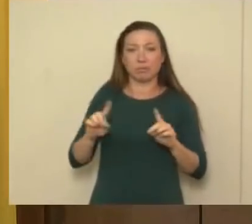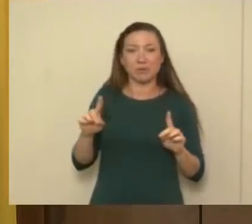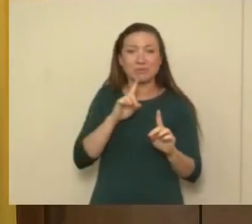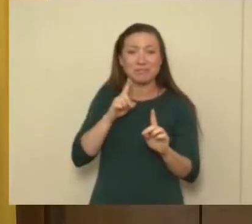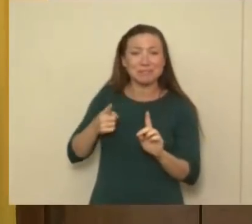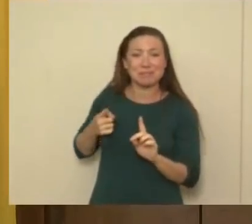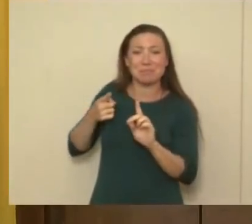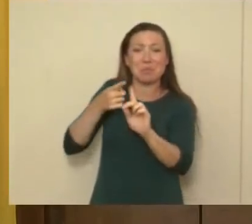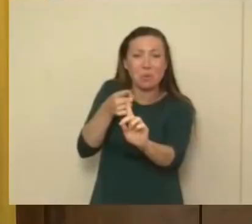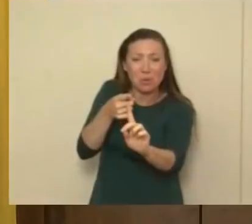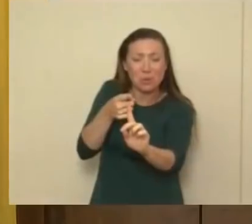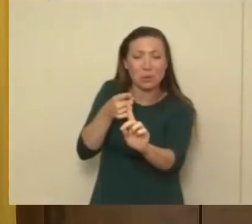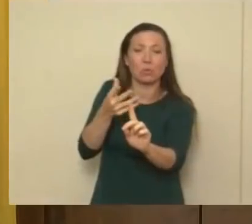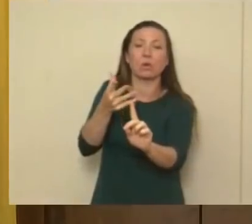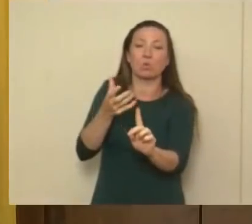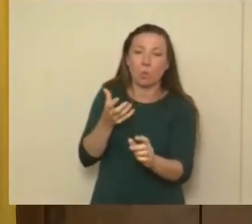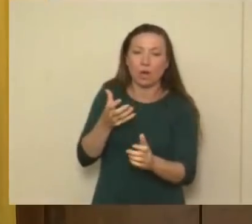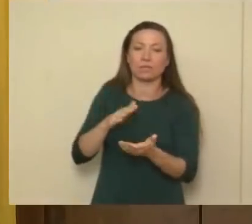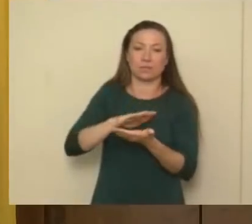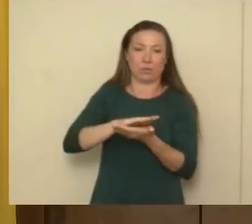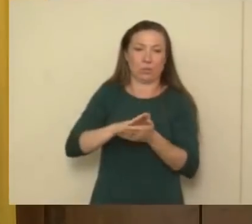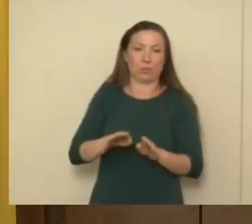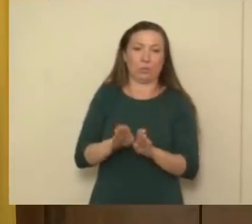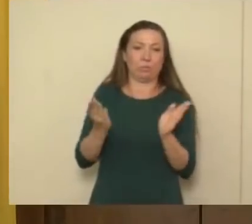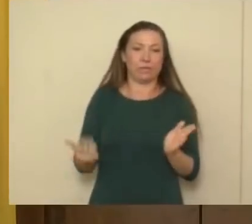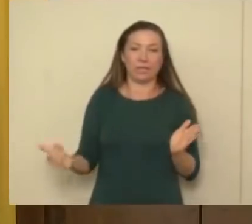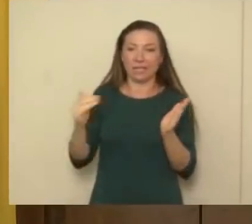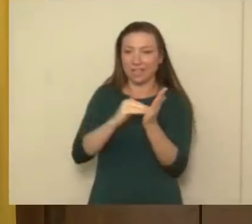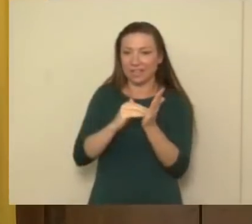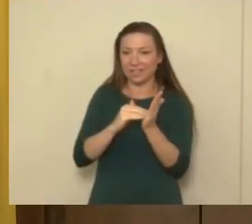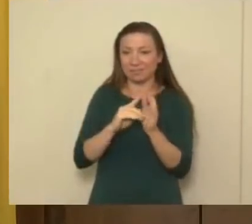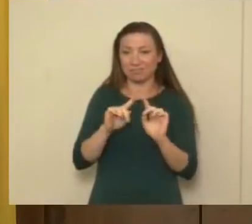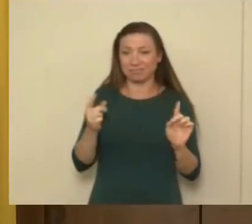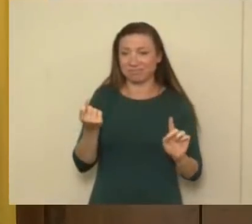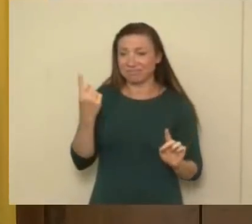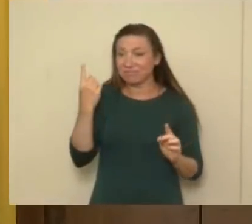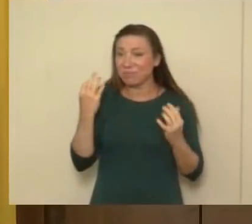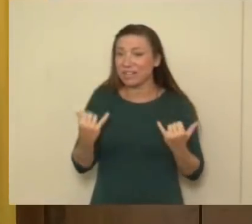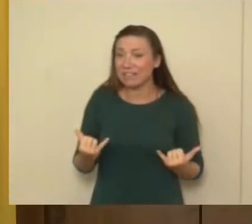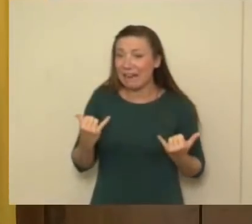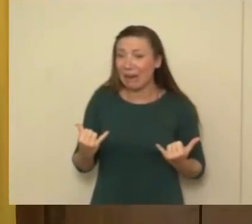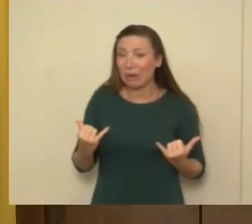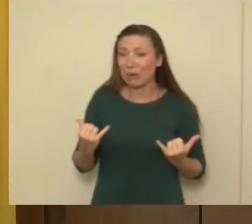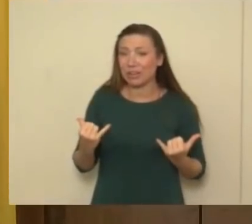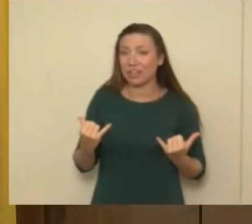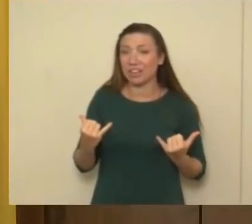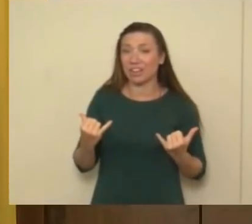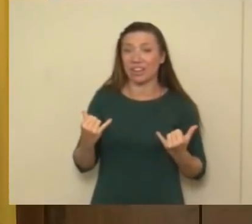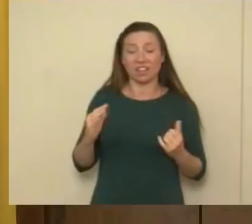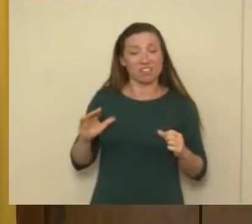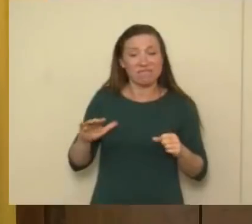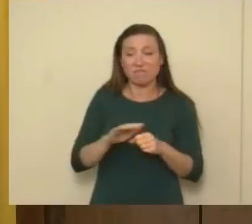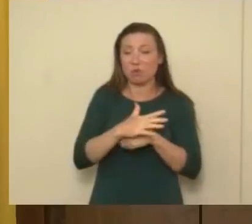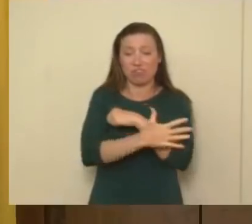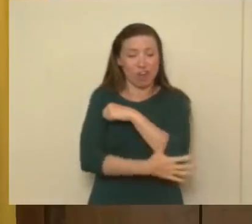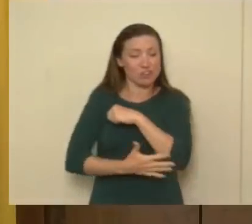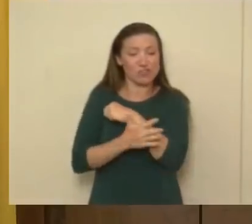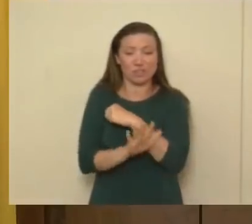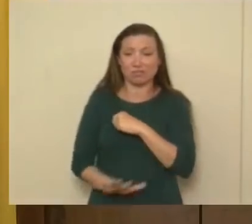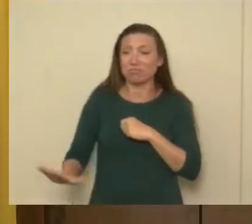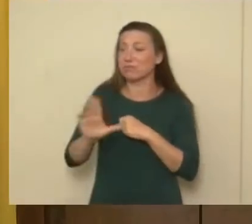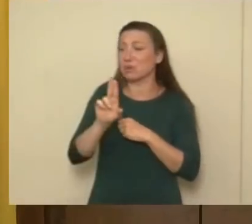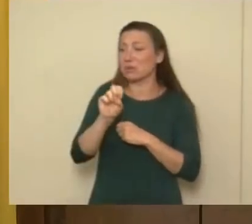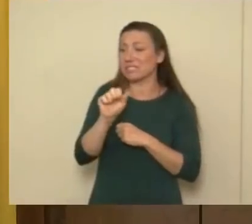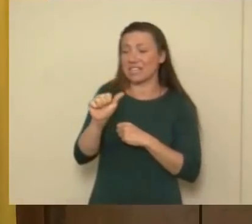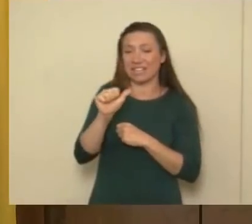reopen schools. And in this environment, the country isn't meeting that criteria, and quite frankly now,